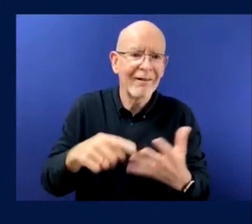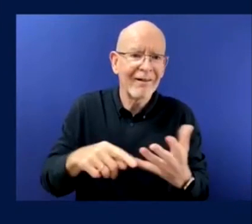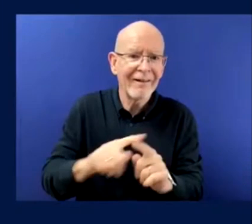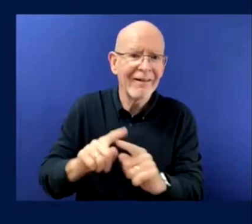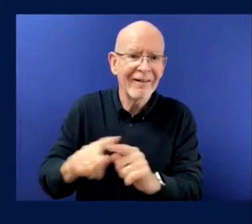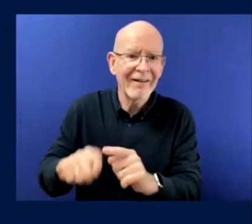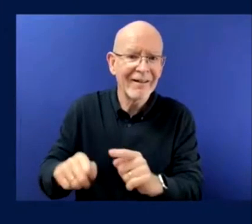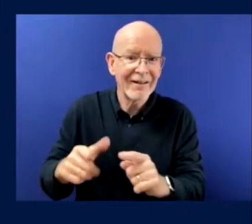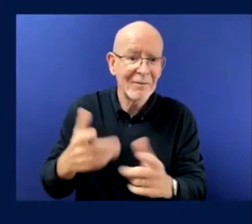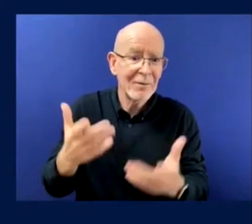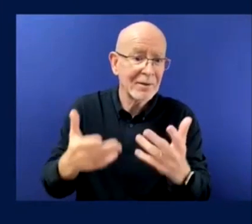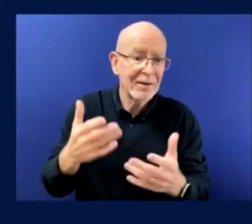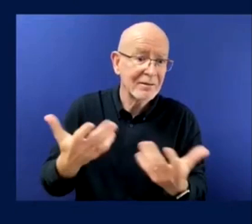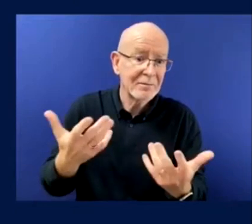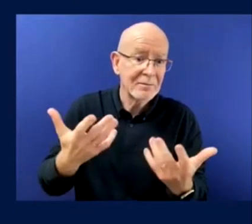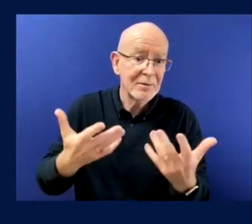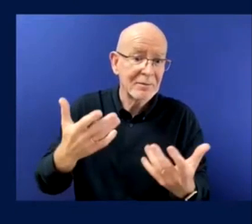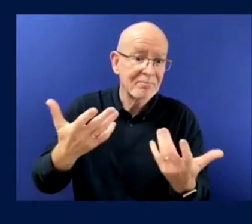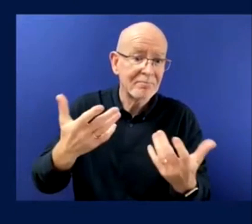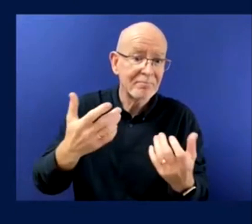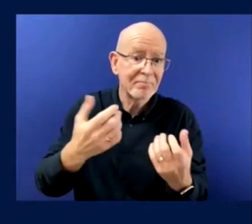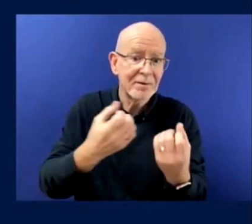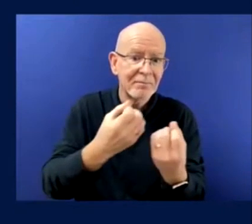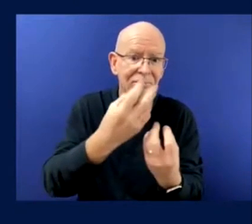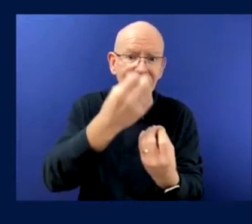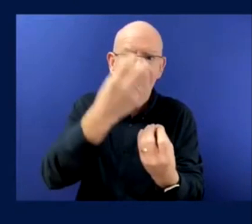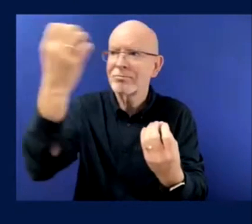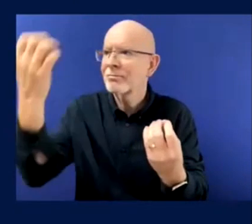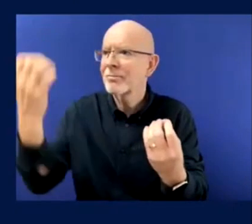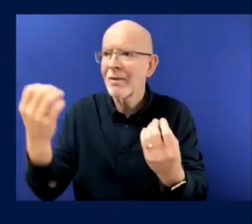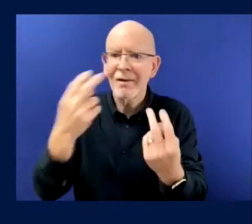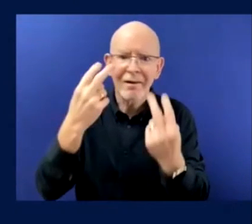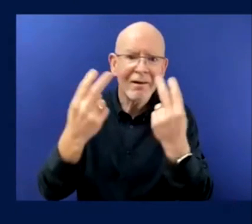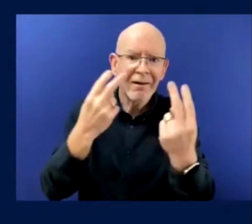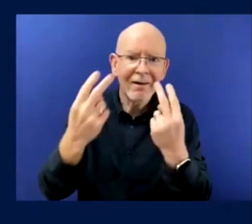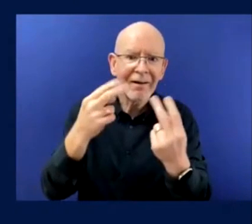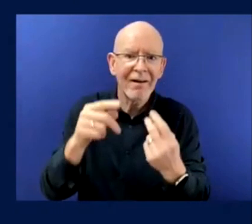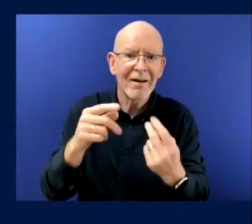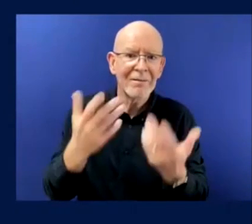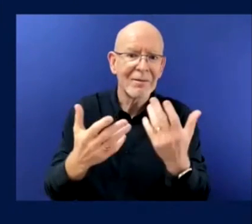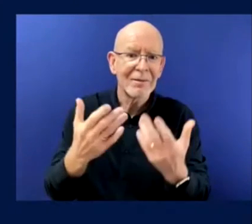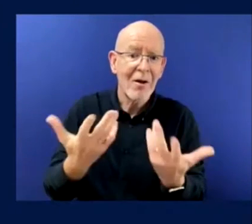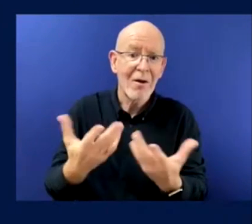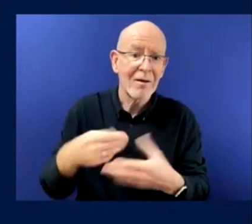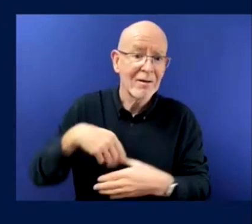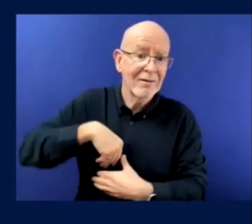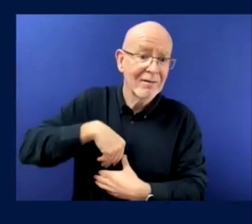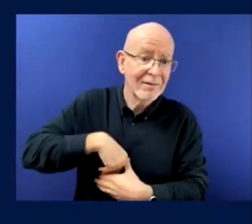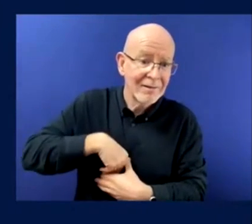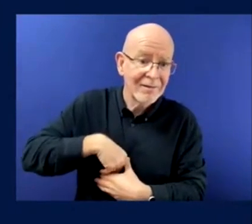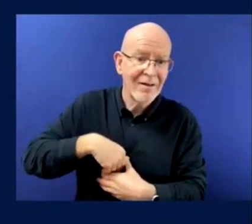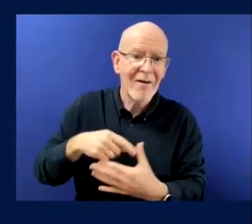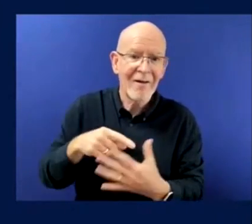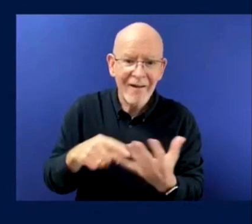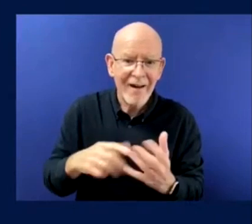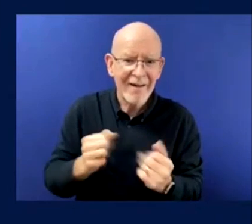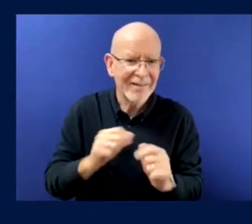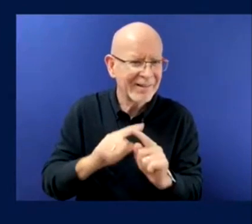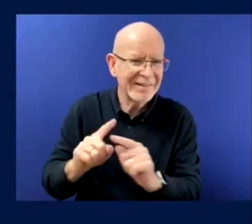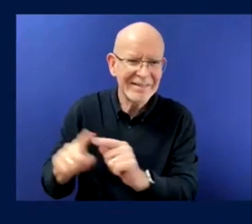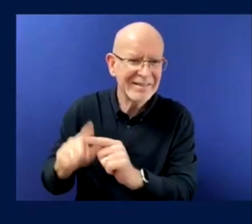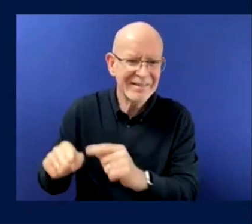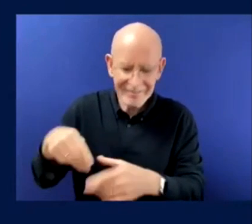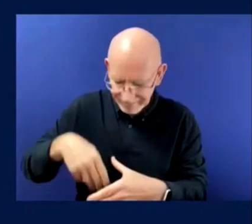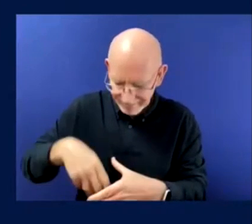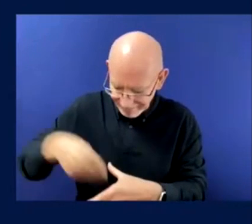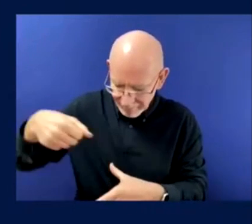overstimulation, whereas others might want this to be a really quiet, calming space. And it's important that before you're installing one of these